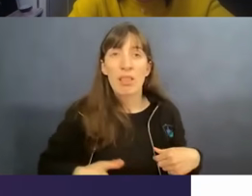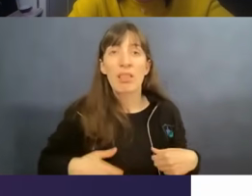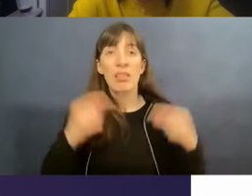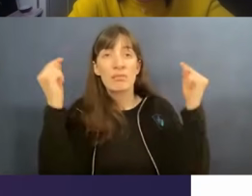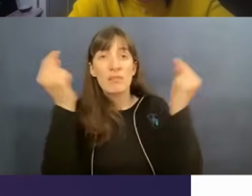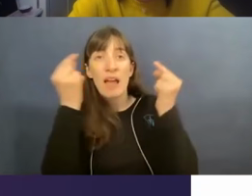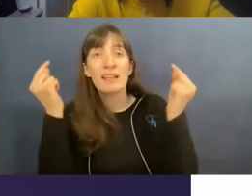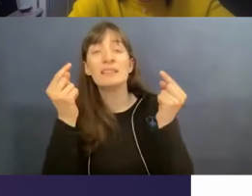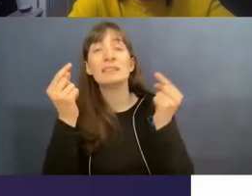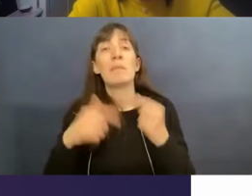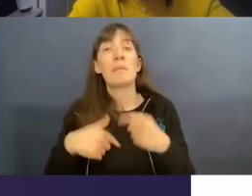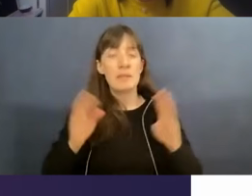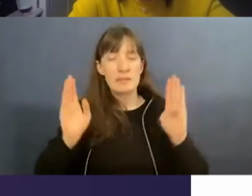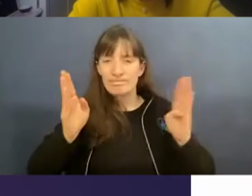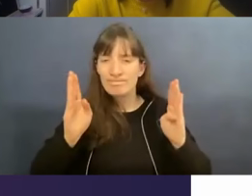with concentration,